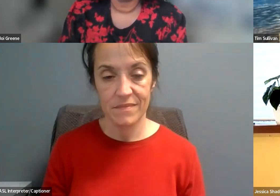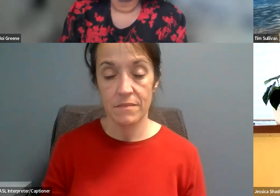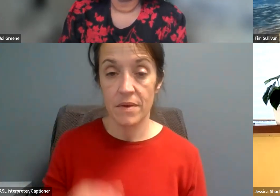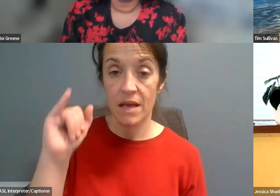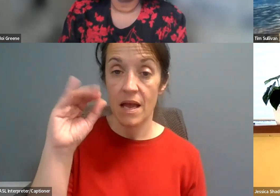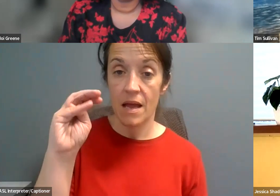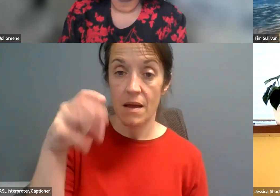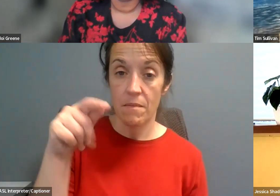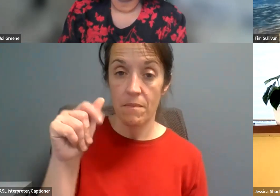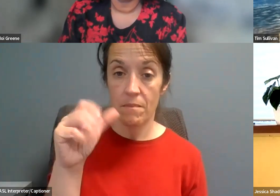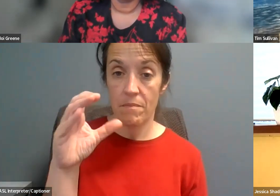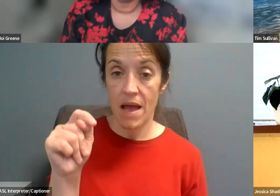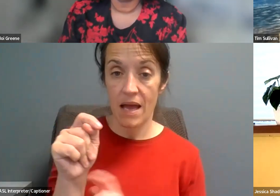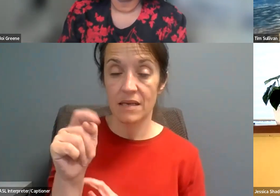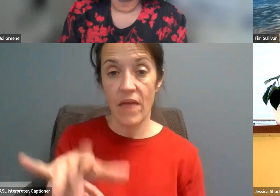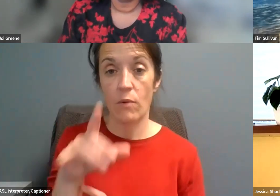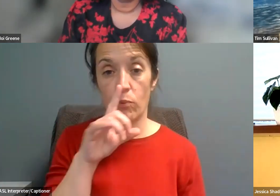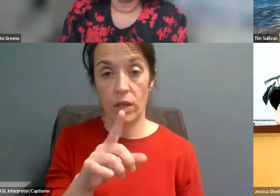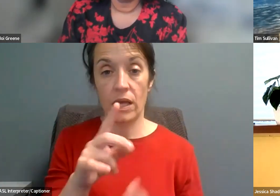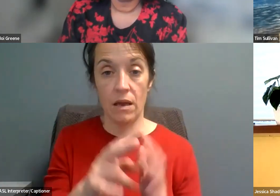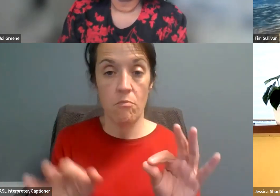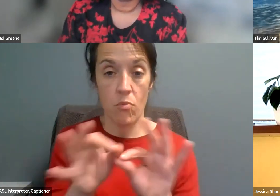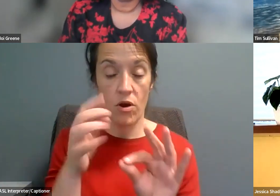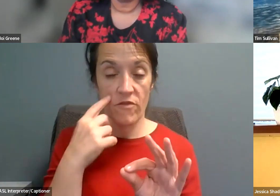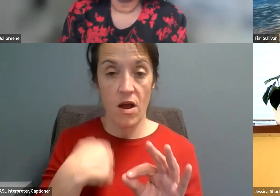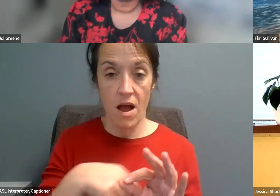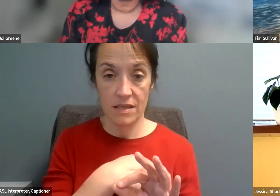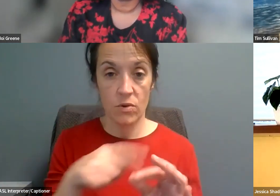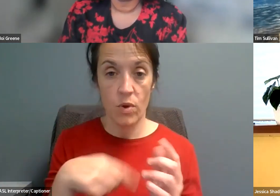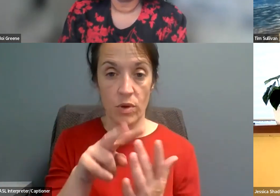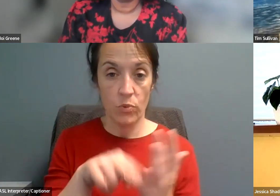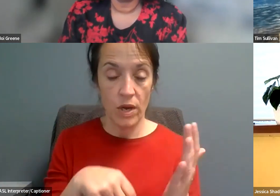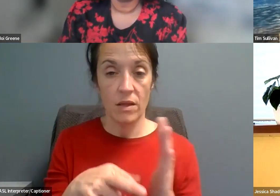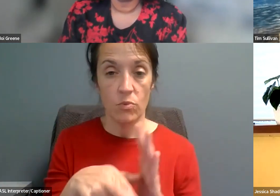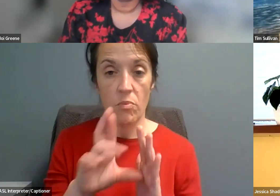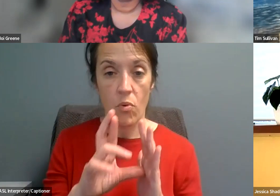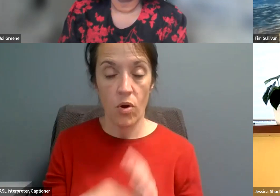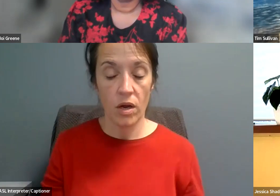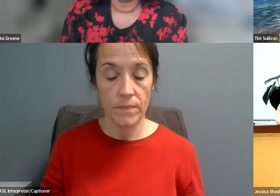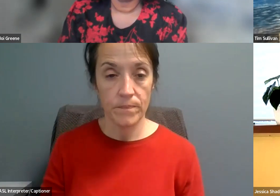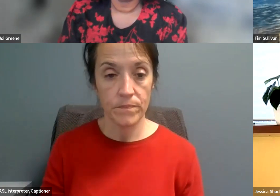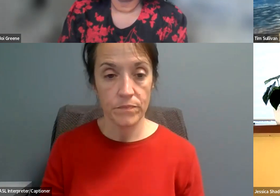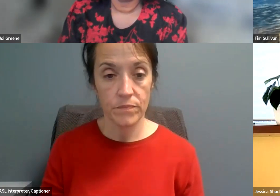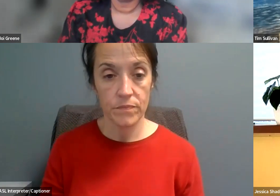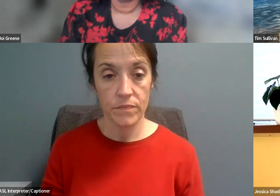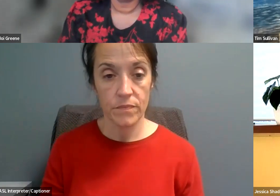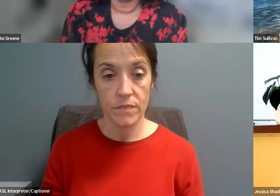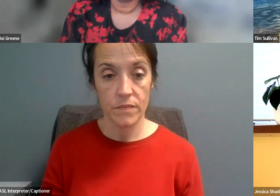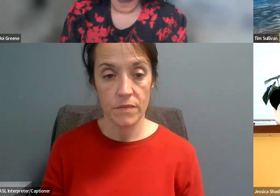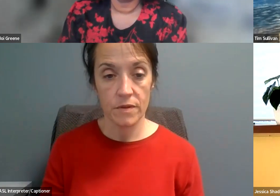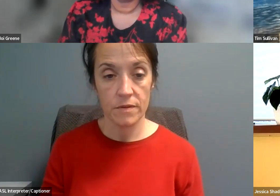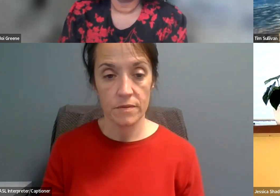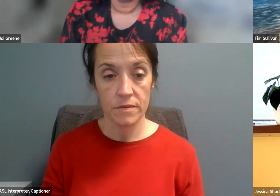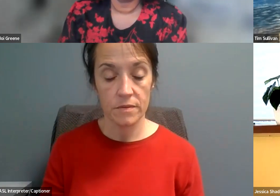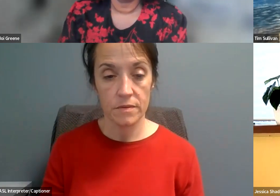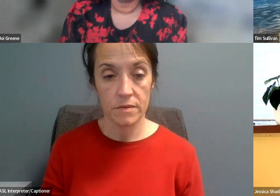really meaningful to us at NIFA when we end up with the annual reports. I also appreciate